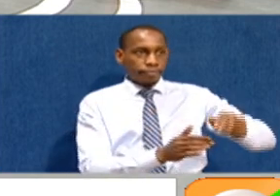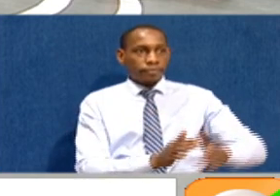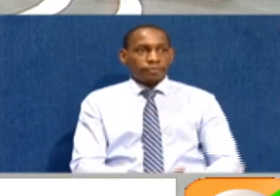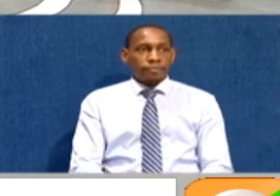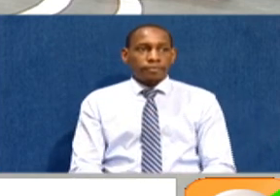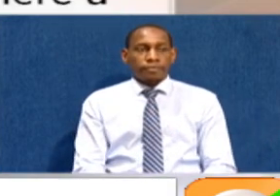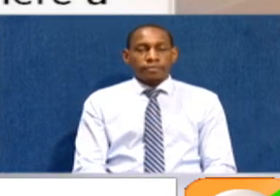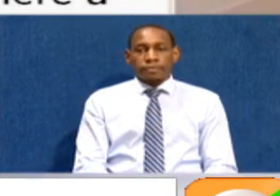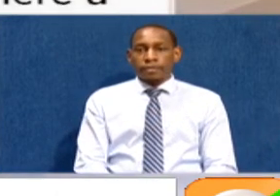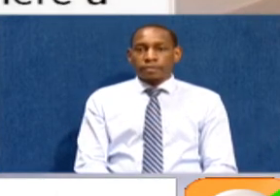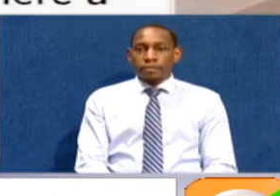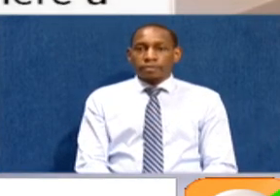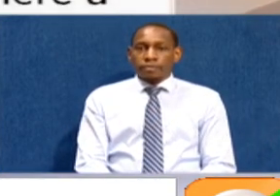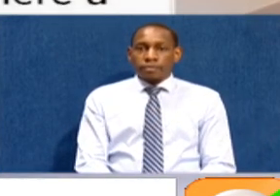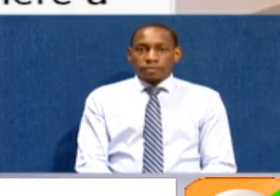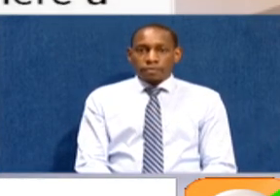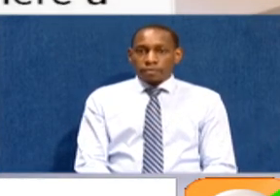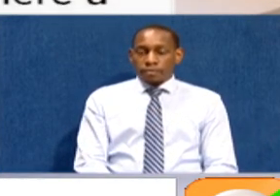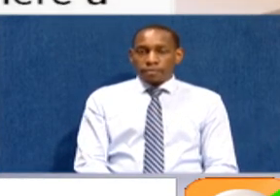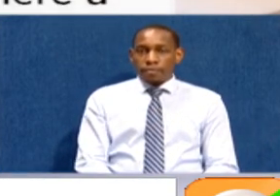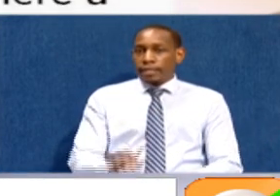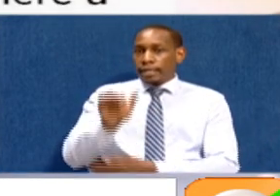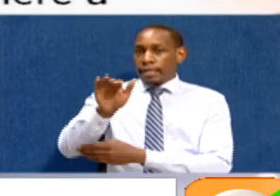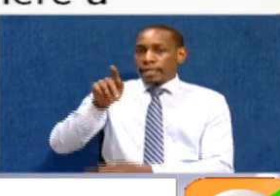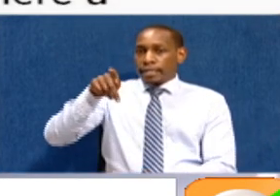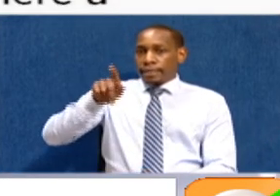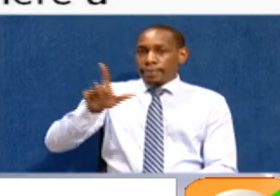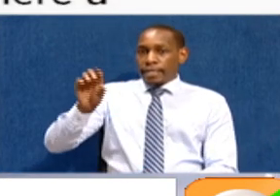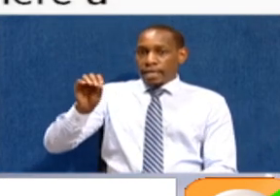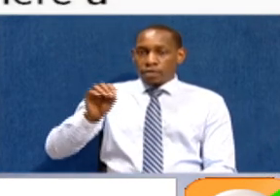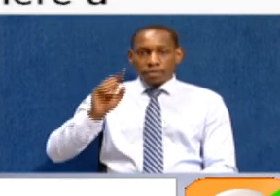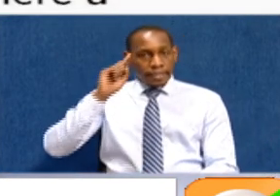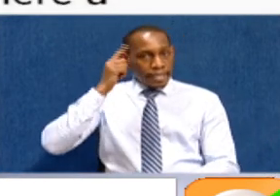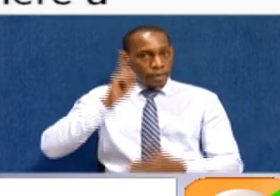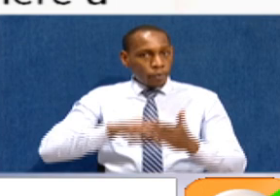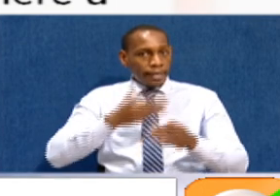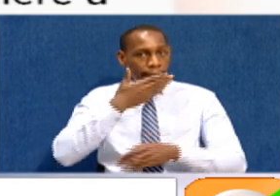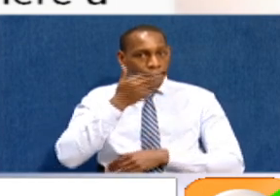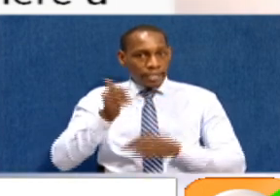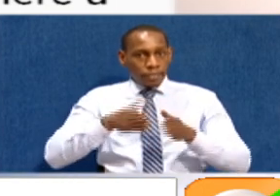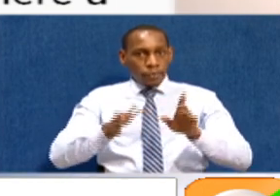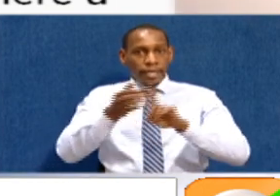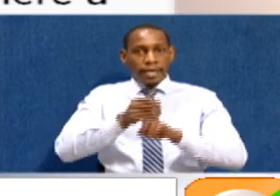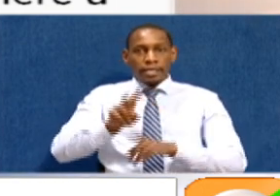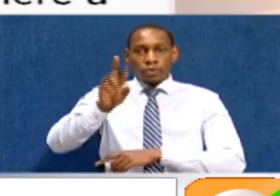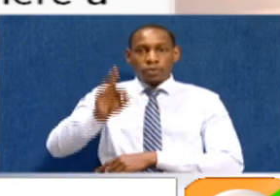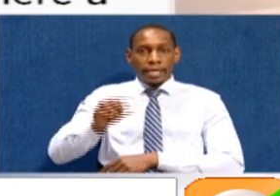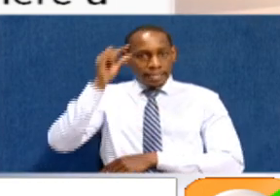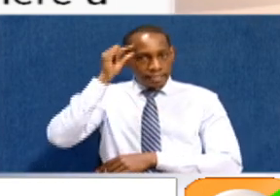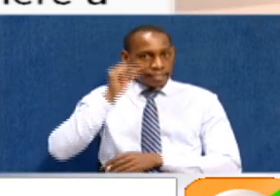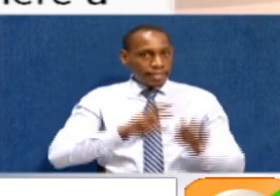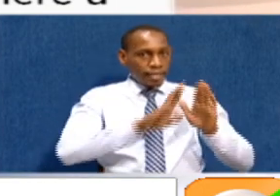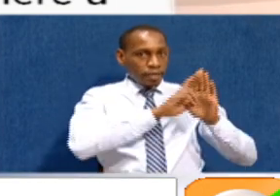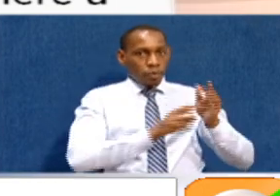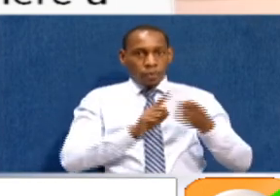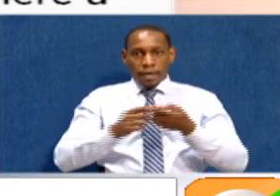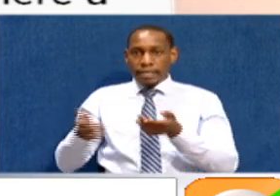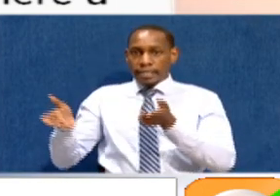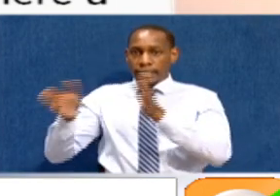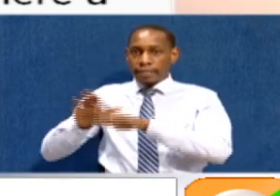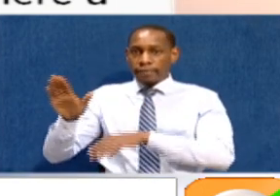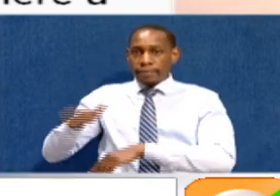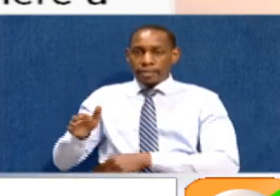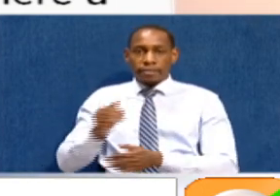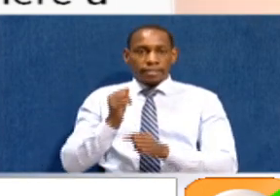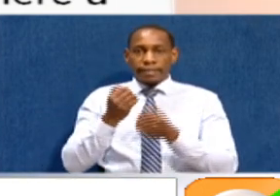heavy language. Gabriel Kanja asked Professor PLO, what he thinks the best way to achieve two-thirds of gender rule is dissolving parliament. Yeah, I think we